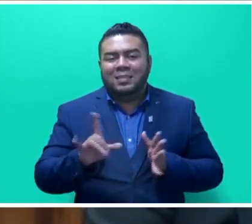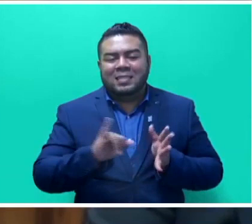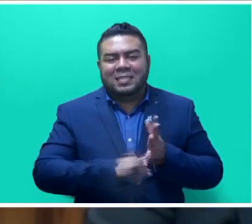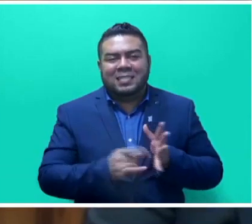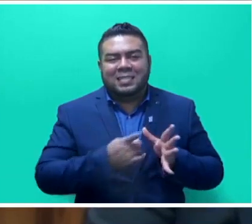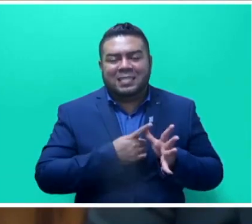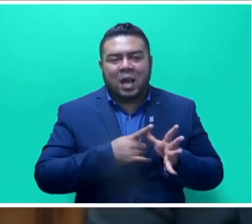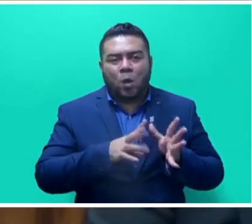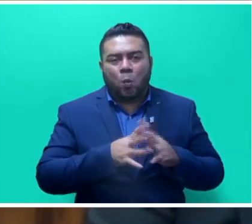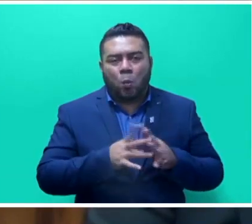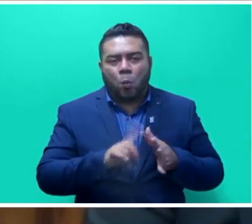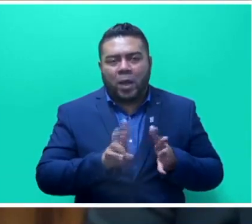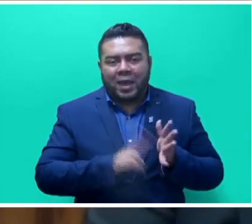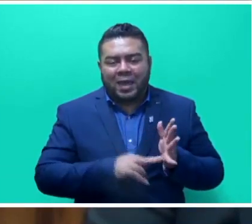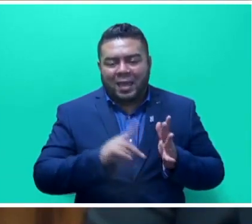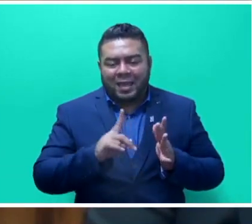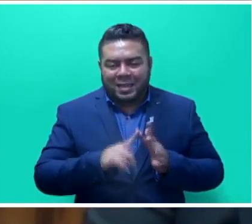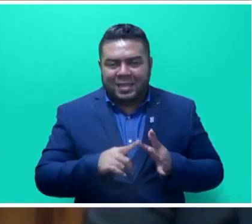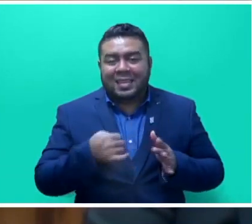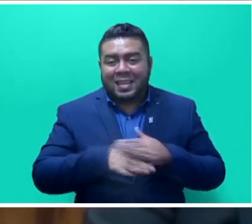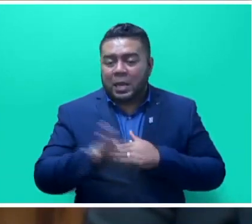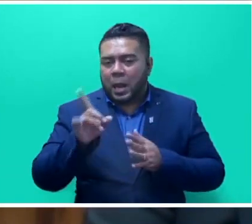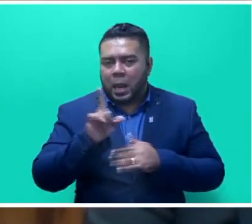Lautok. The total project cost of the